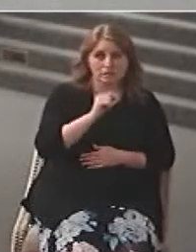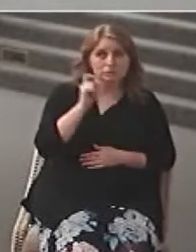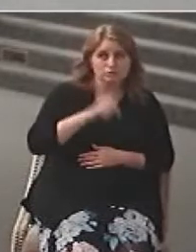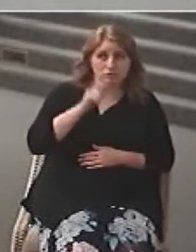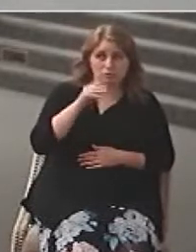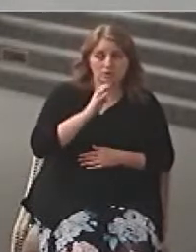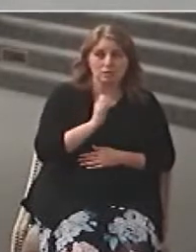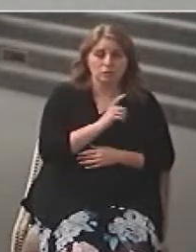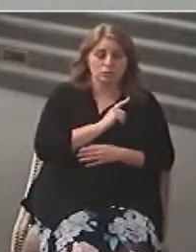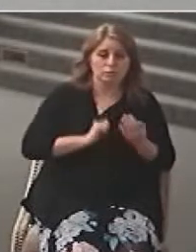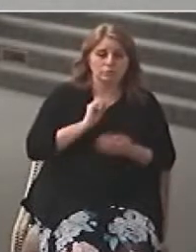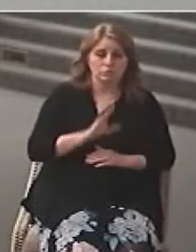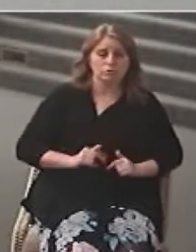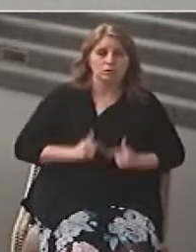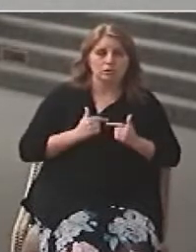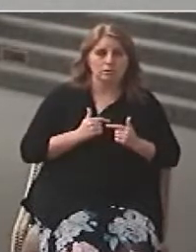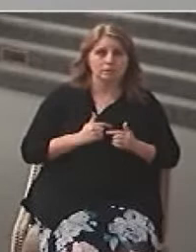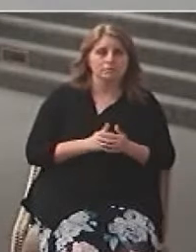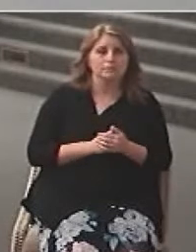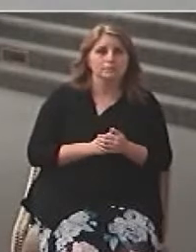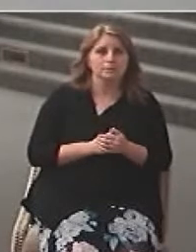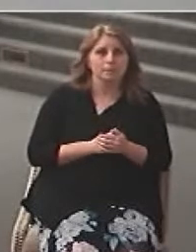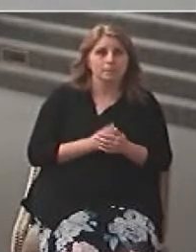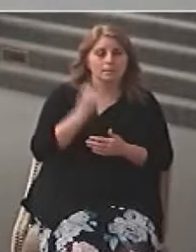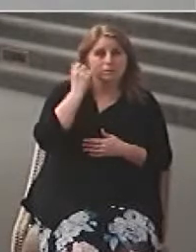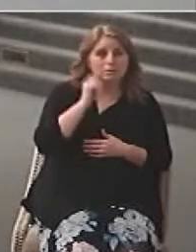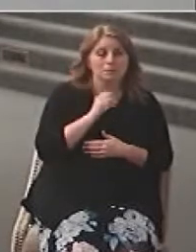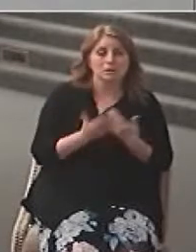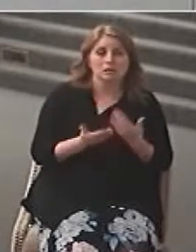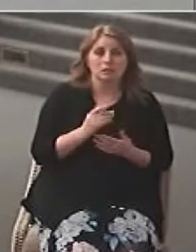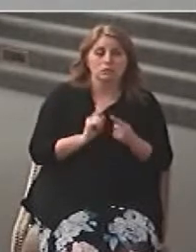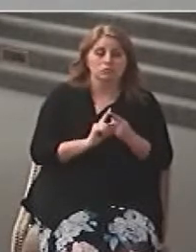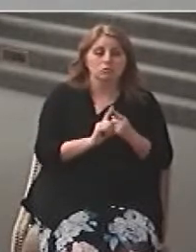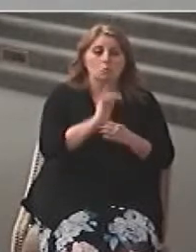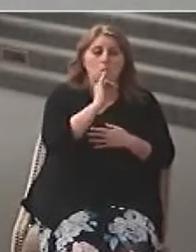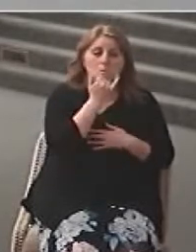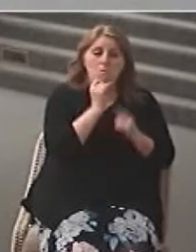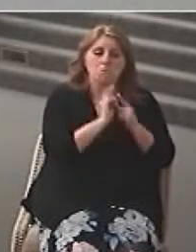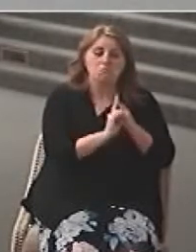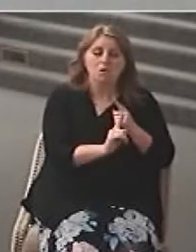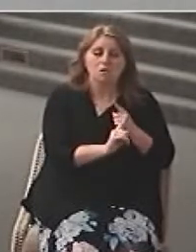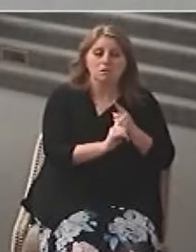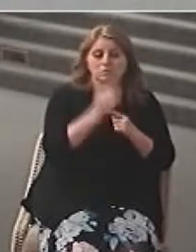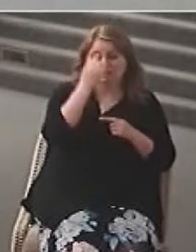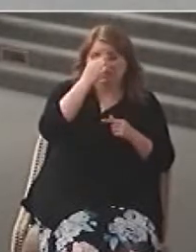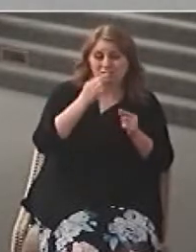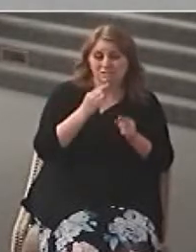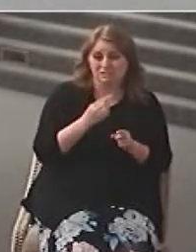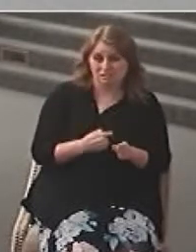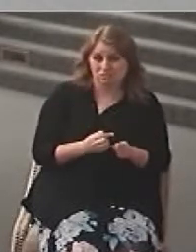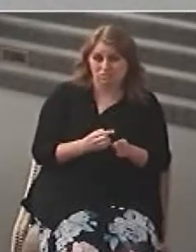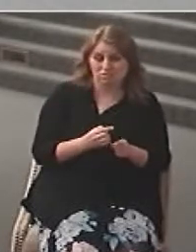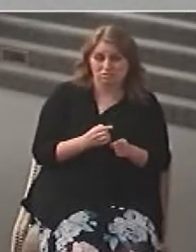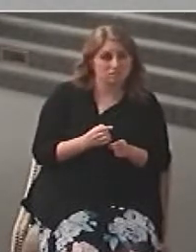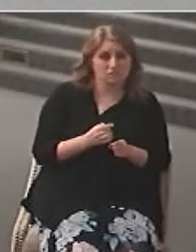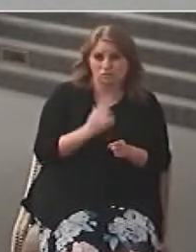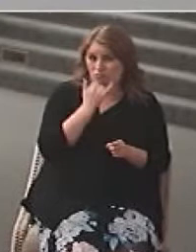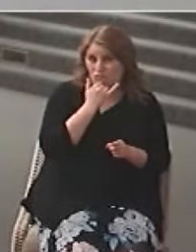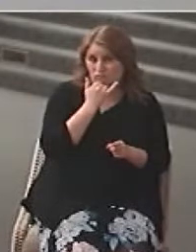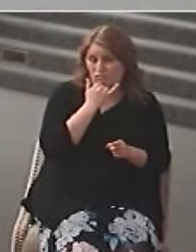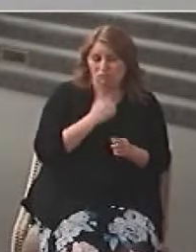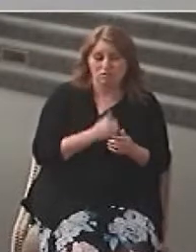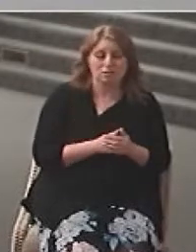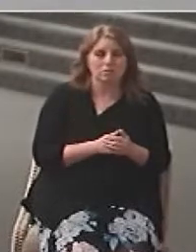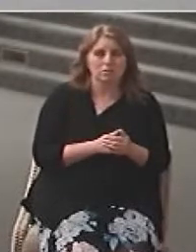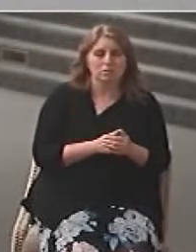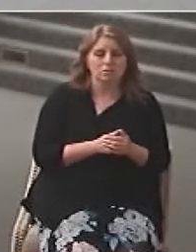life. If He's not, then you might go down a direction that you ought not go or make a decision that you ought not make. You find in the book